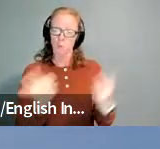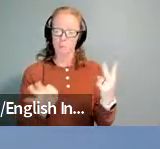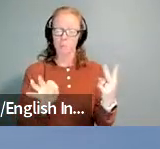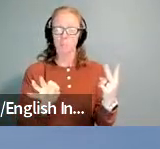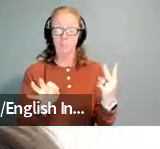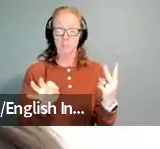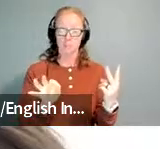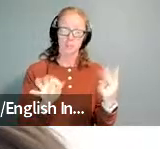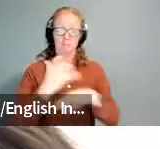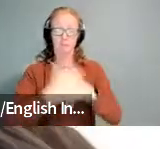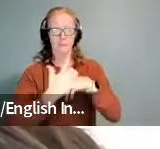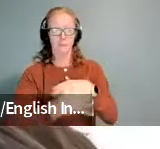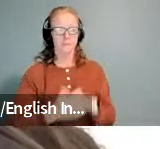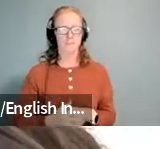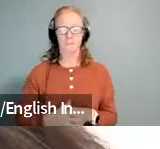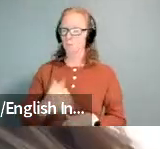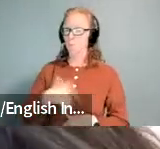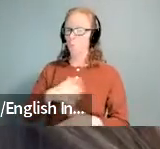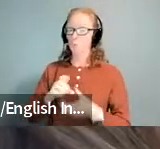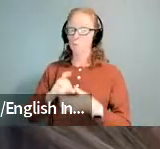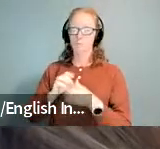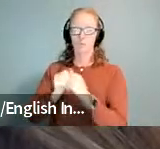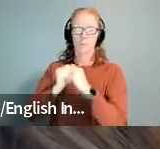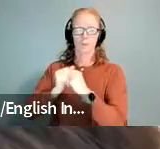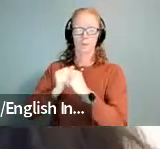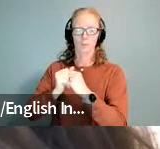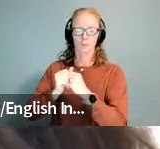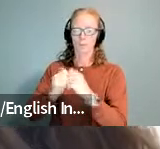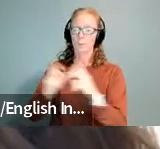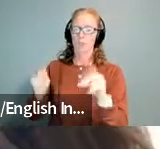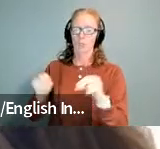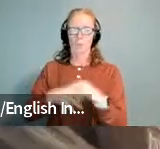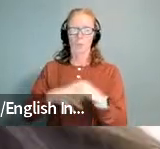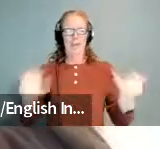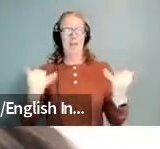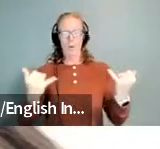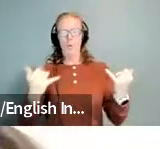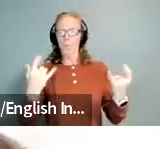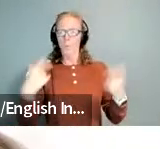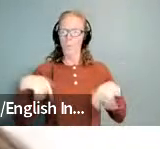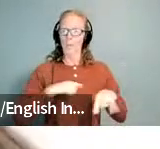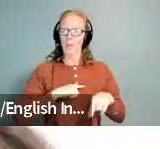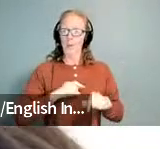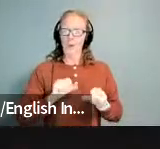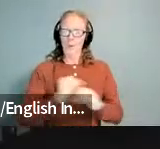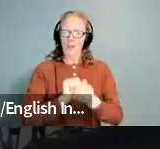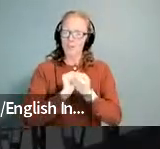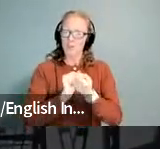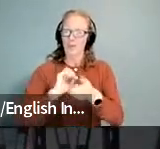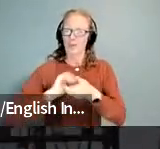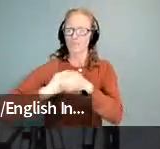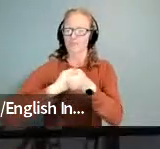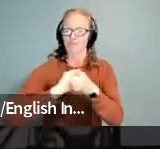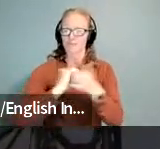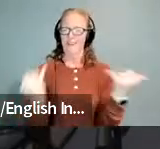have to make. We want to do it together. Yes, and we want to do it now, right? Absolutely. We want to do it now.